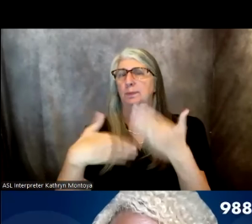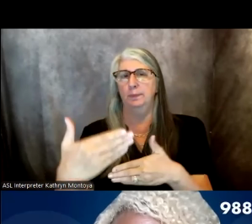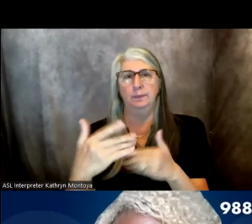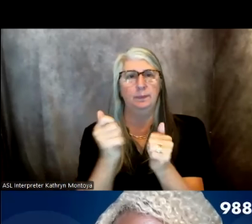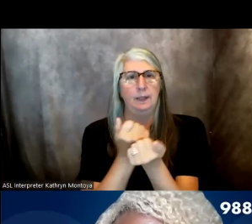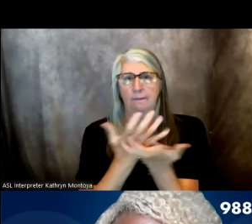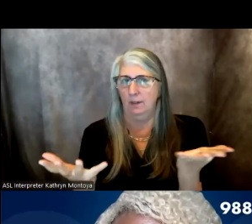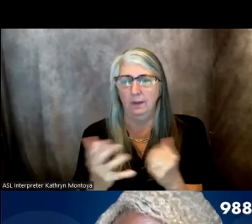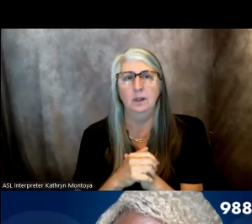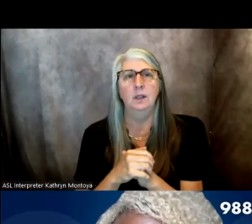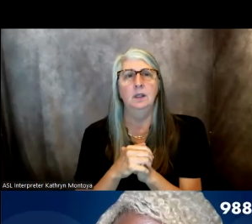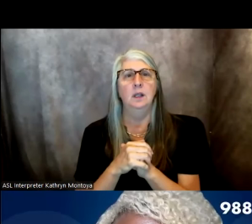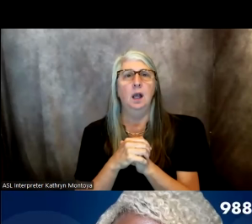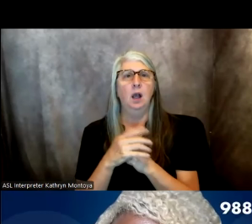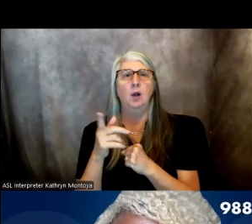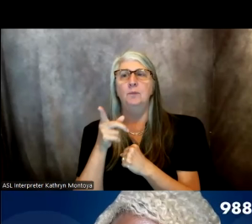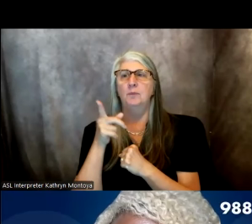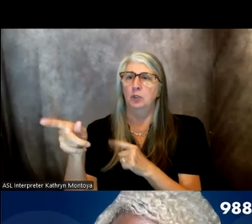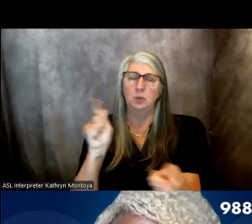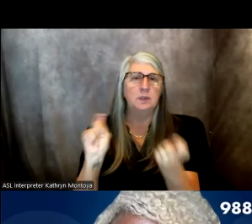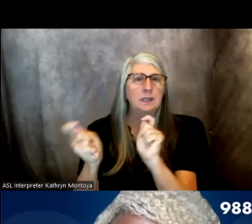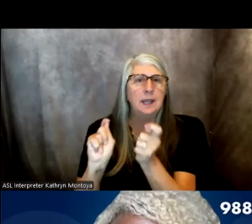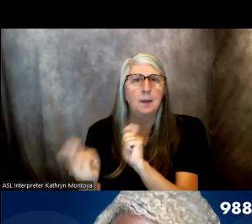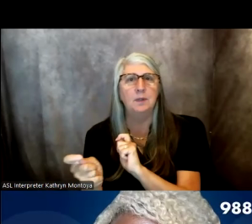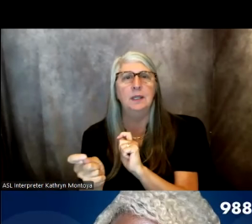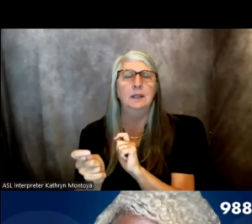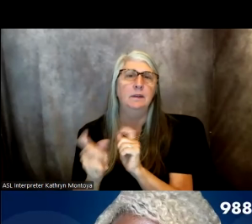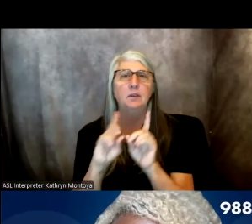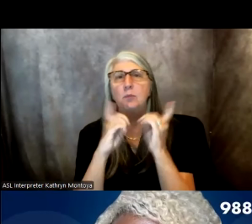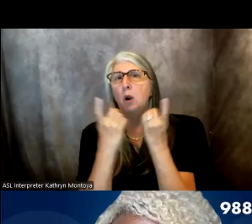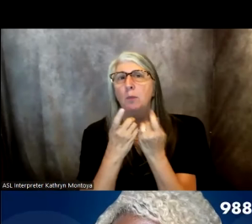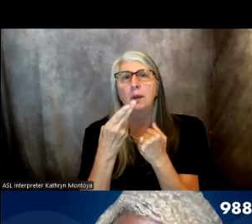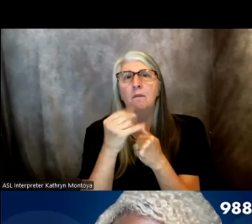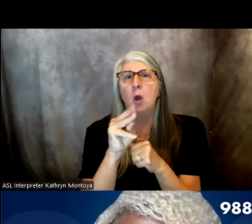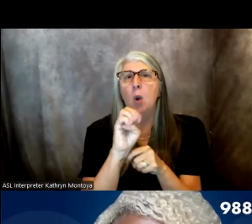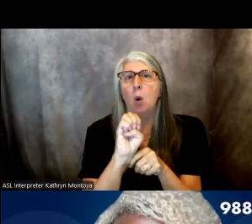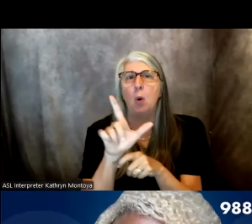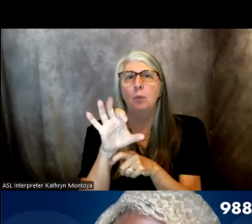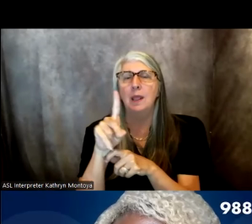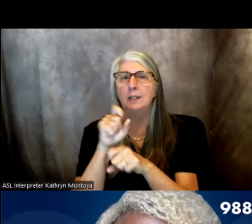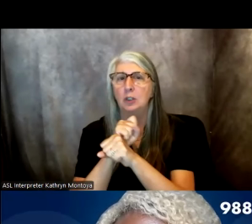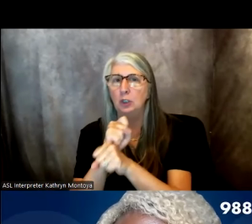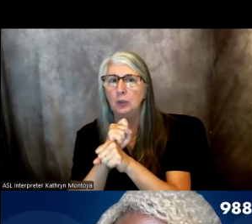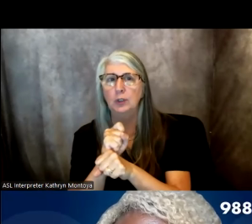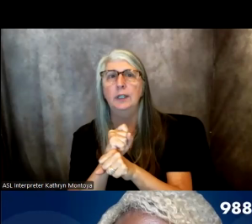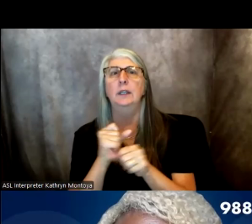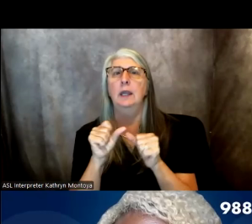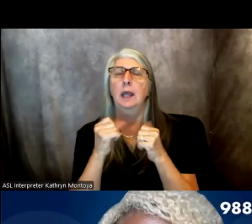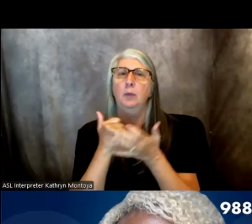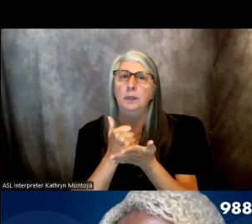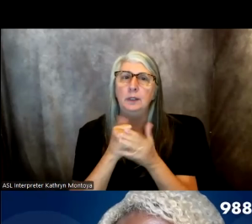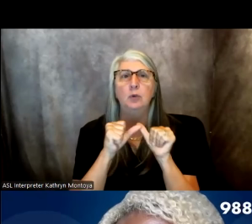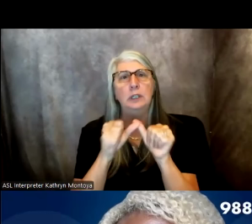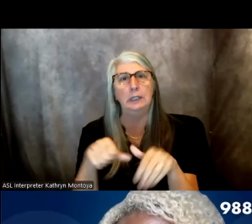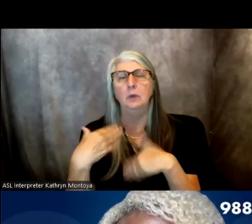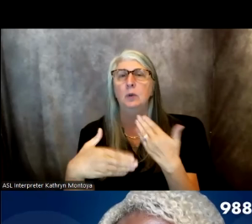and the tool that we could use, adapting the Department of Homeland Security's interoperability continuum, and then making it so that we could now have